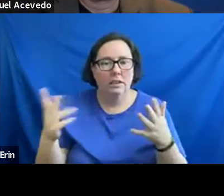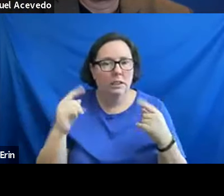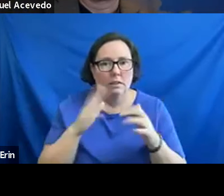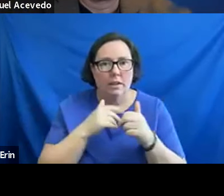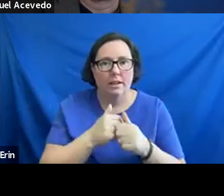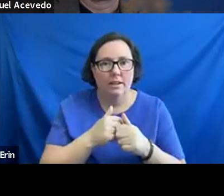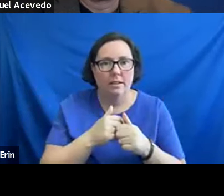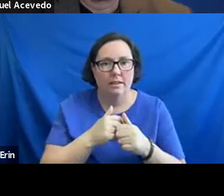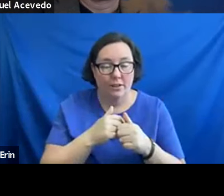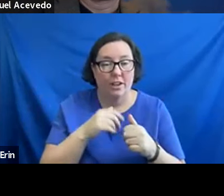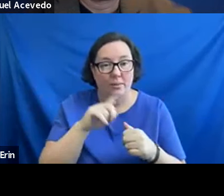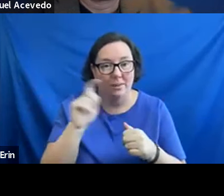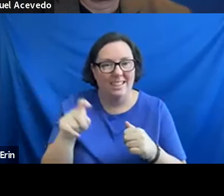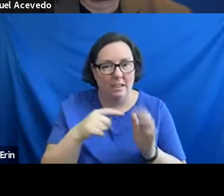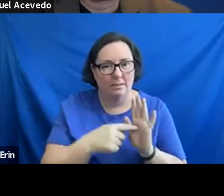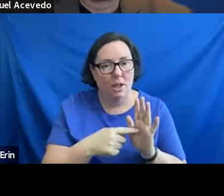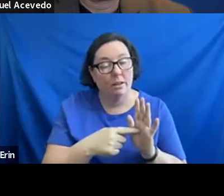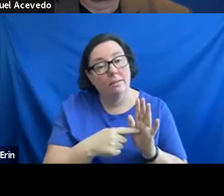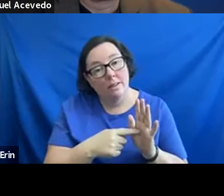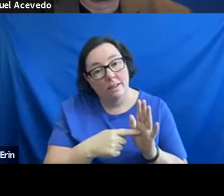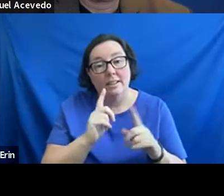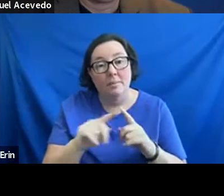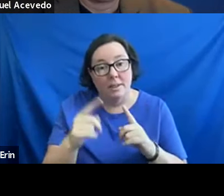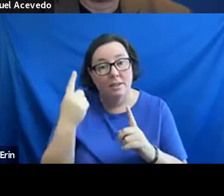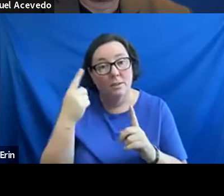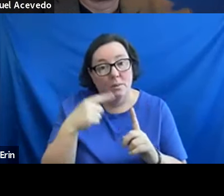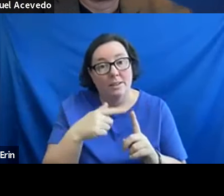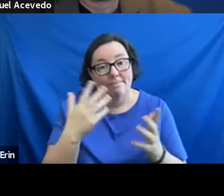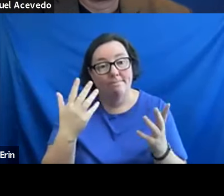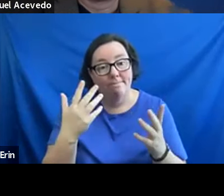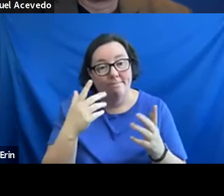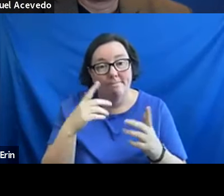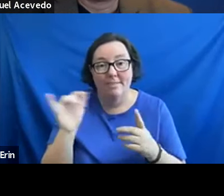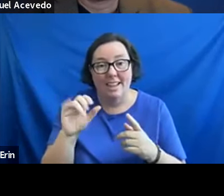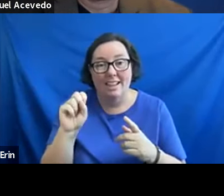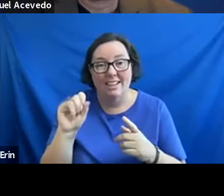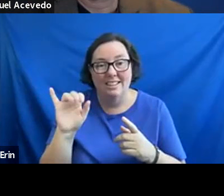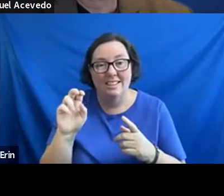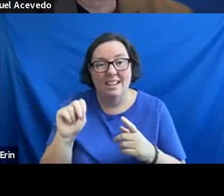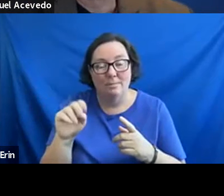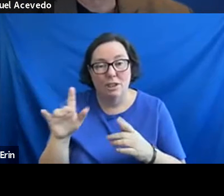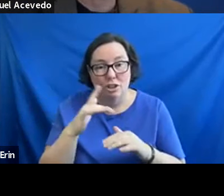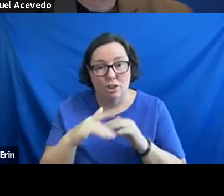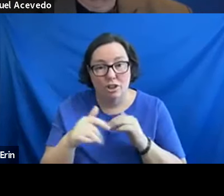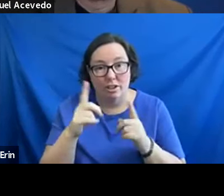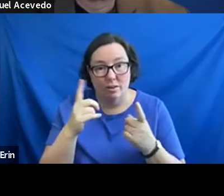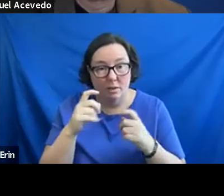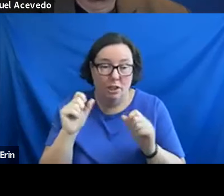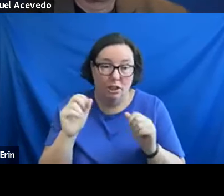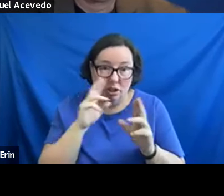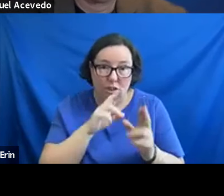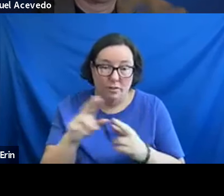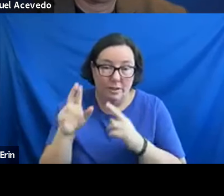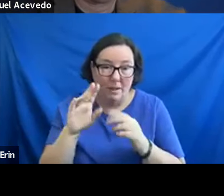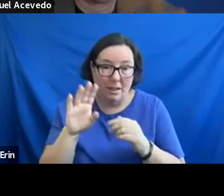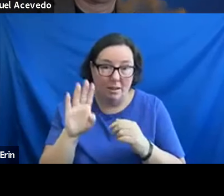the Texas model. But it is one that, to Simon's earlier question, could respect the